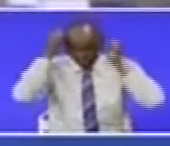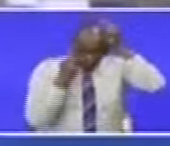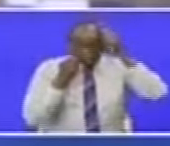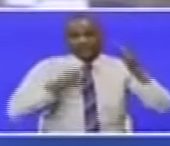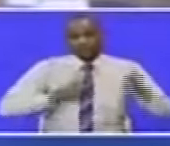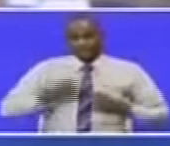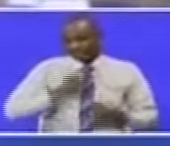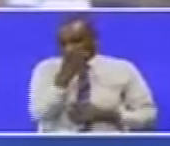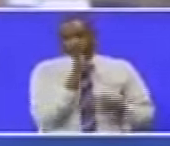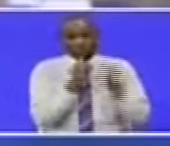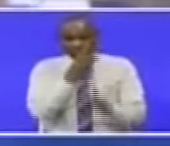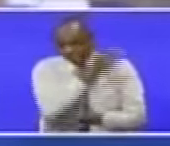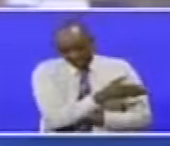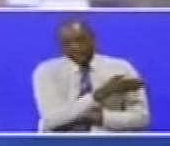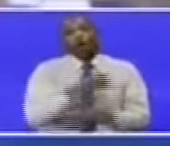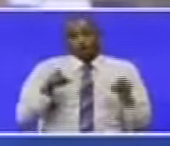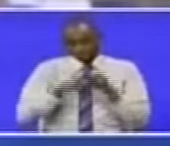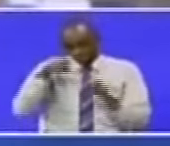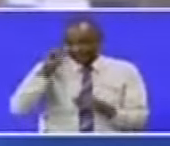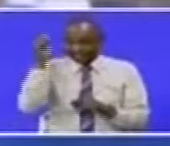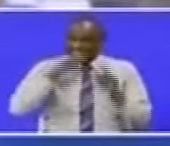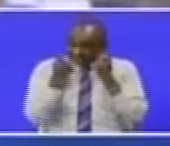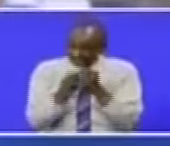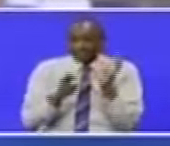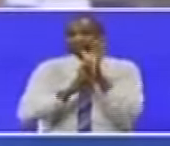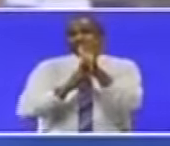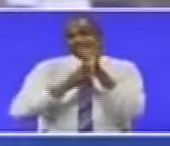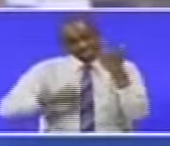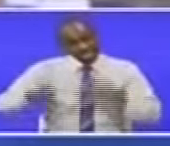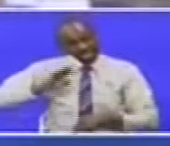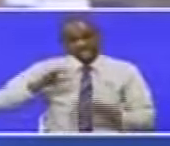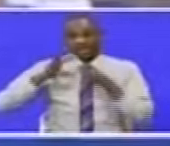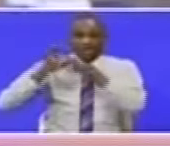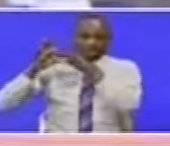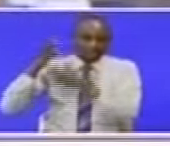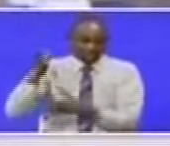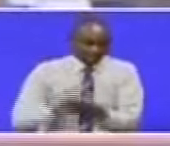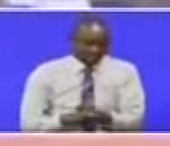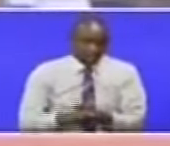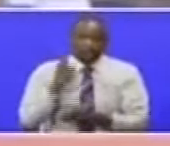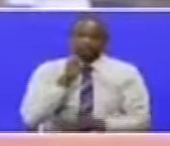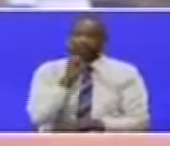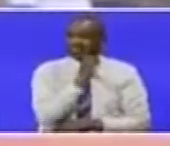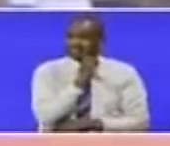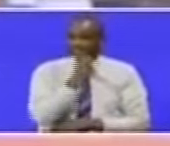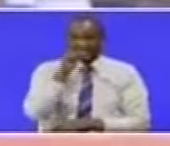Rwanda, while also eyeing a slot in the Kenyan team that will take part in the Rio Olympics. Robinson Okenye, KTN Sports.